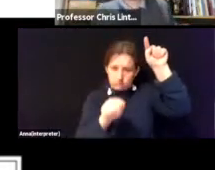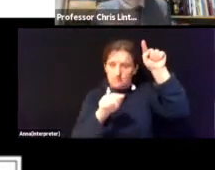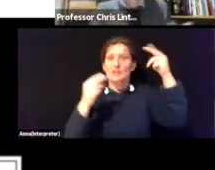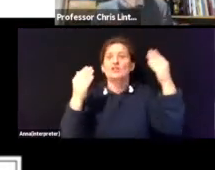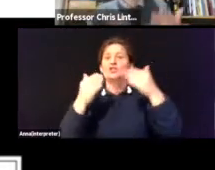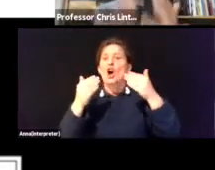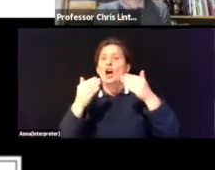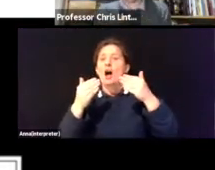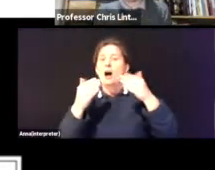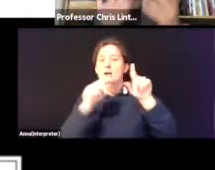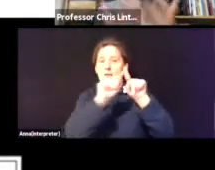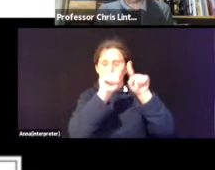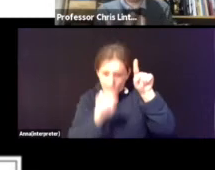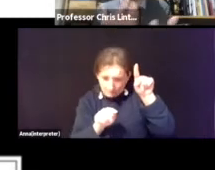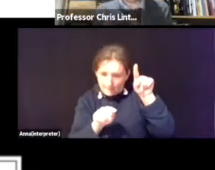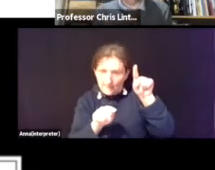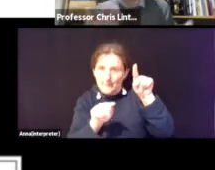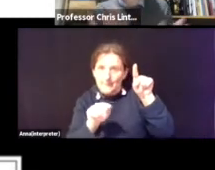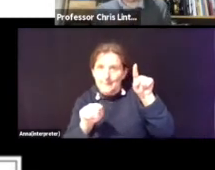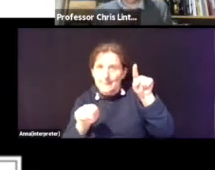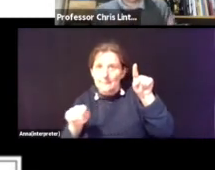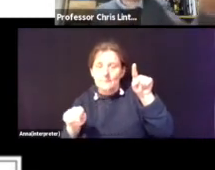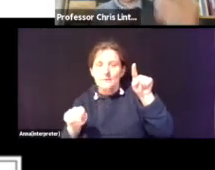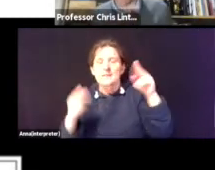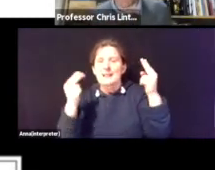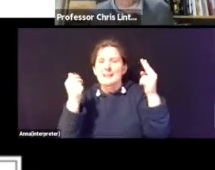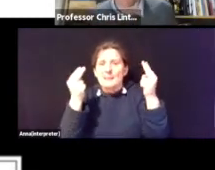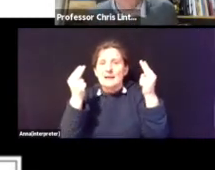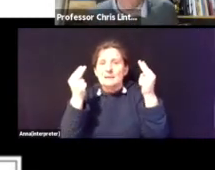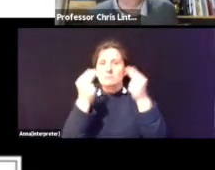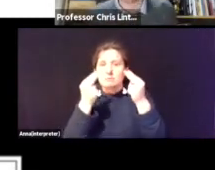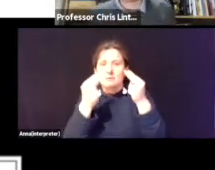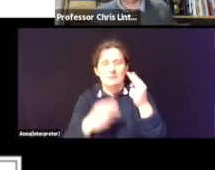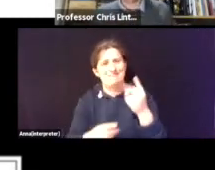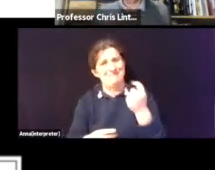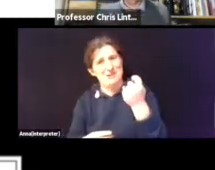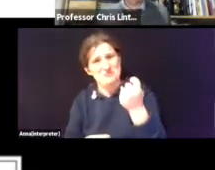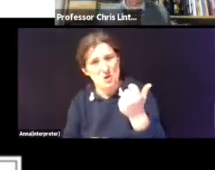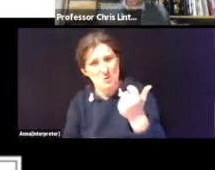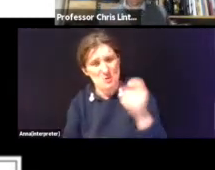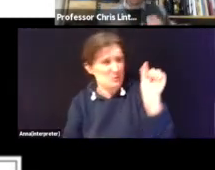When something is in front of the sun appears slightly dimmer, in this case by about 0.1%.